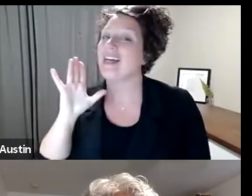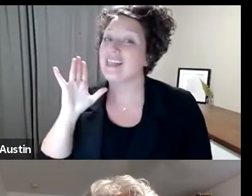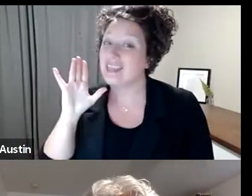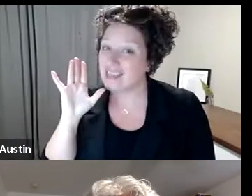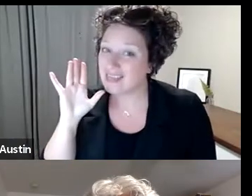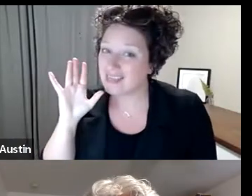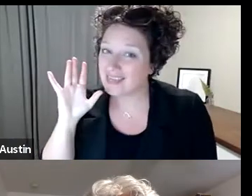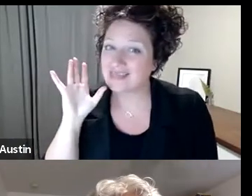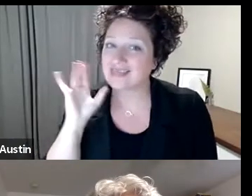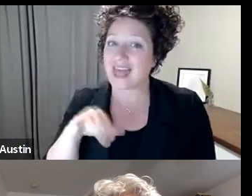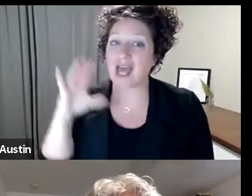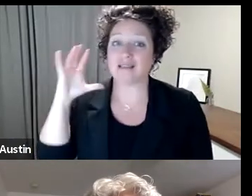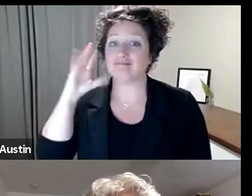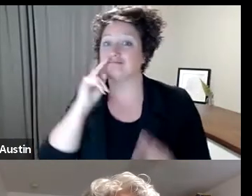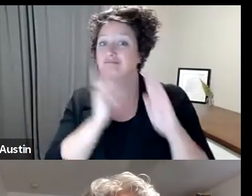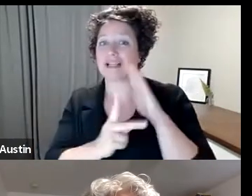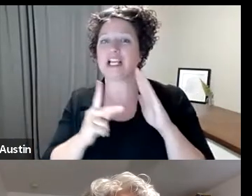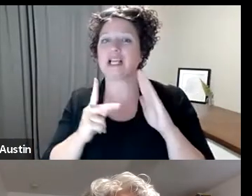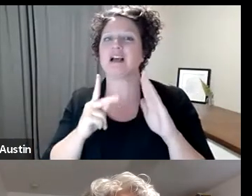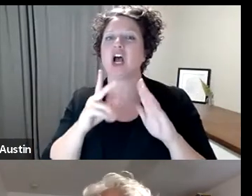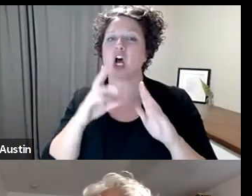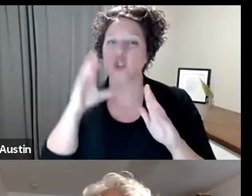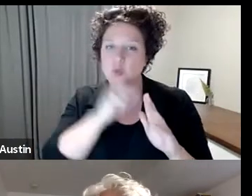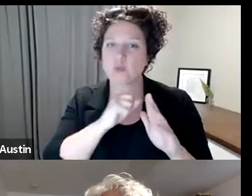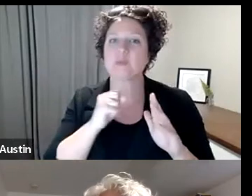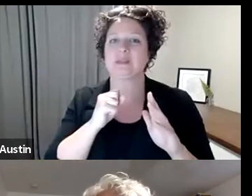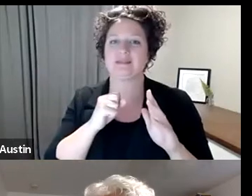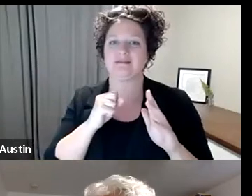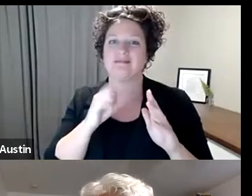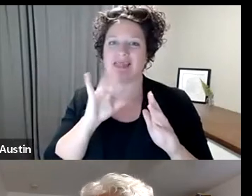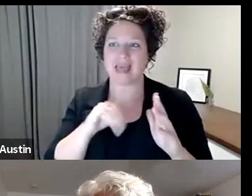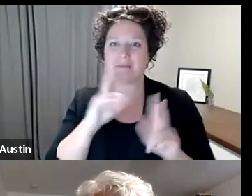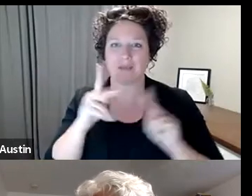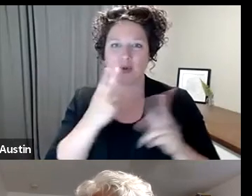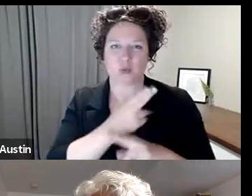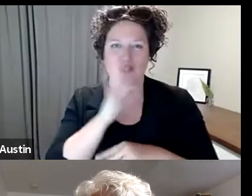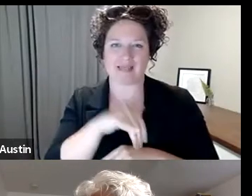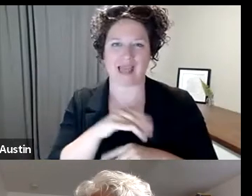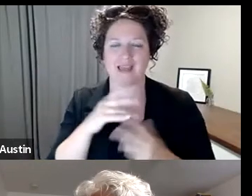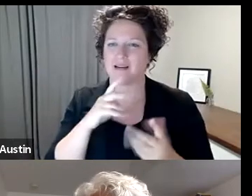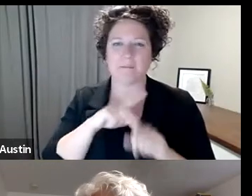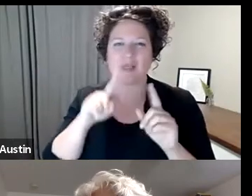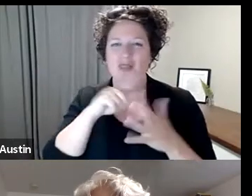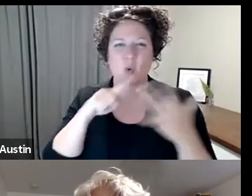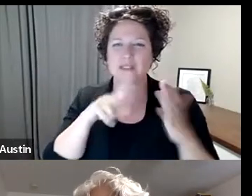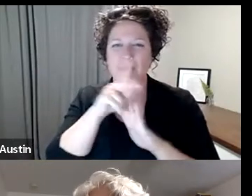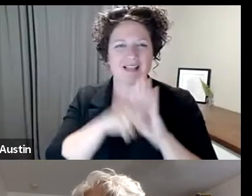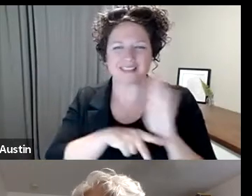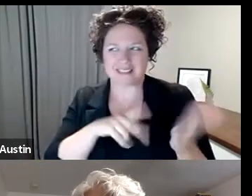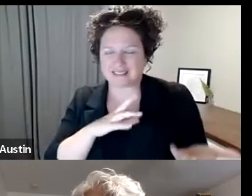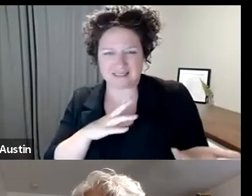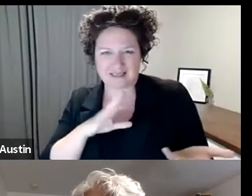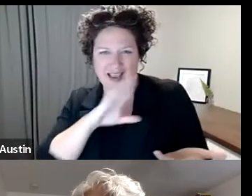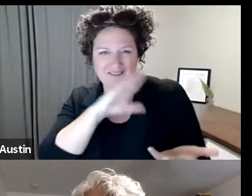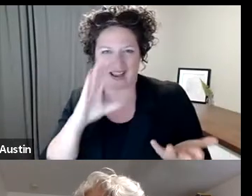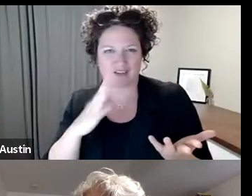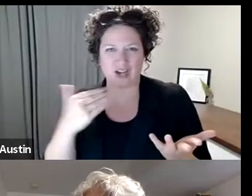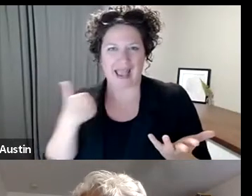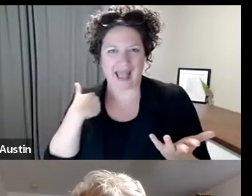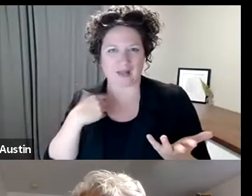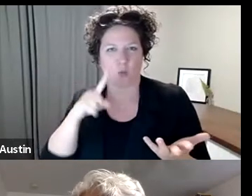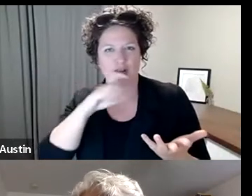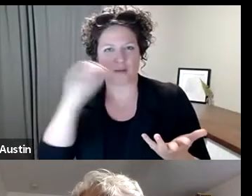100% take up of the child tax credit as well as another policy. And those policies have never had 100% participation. So we can't